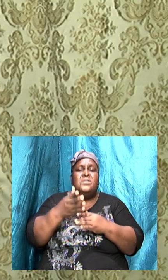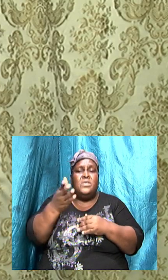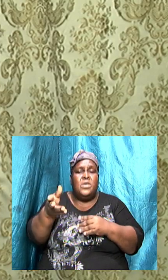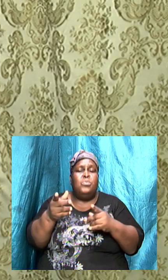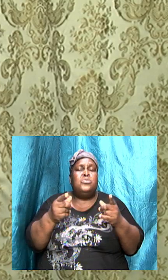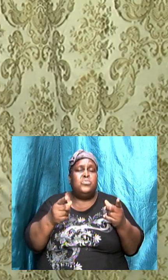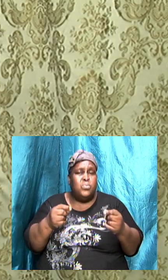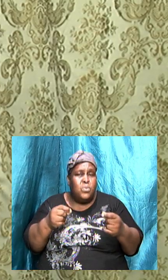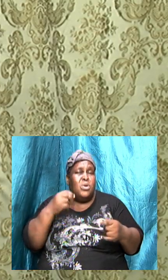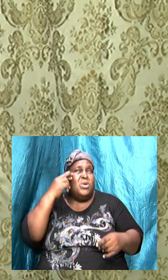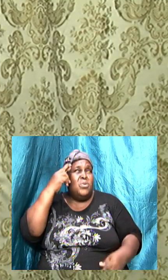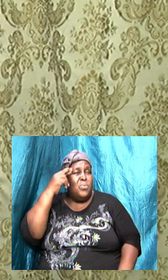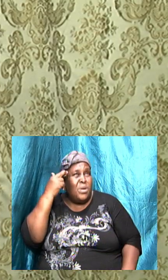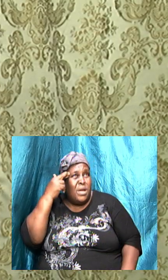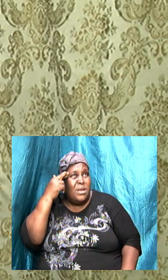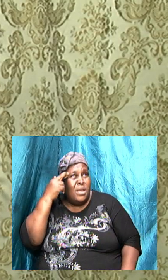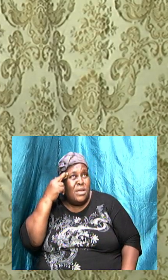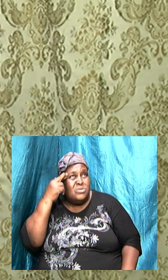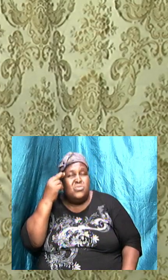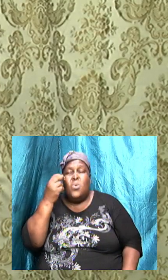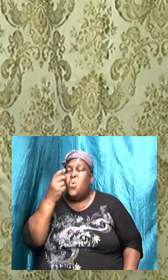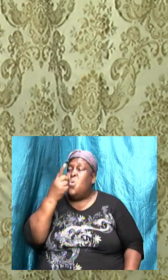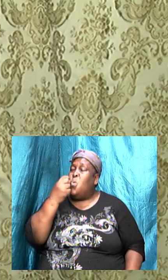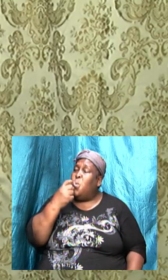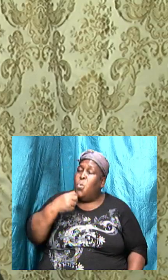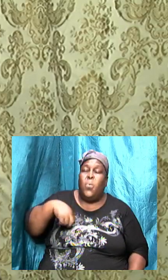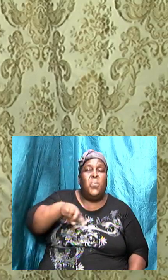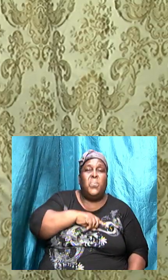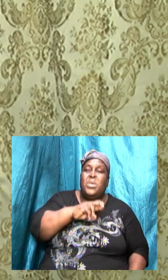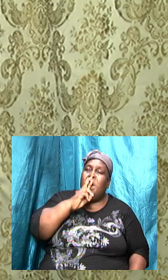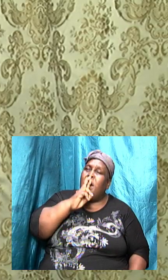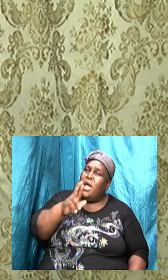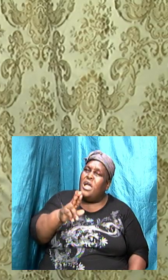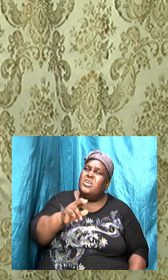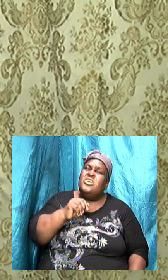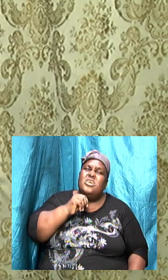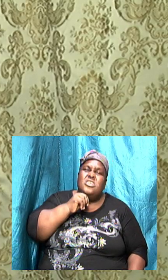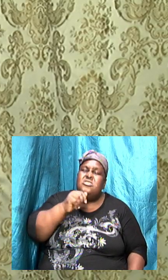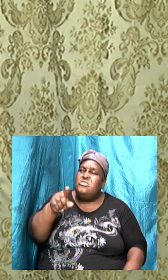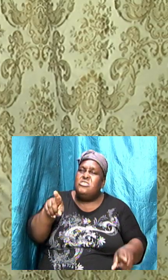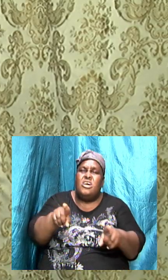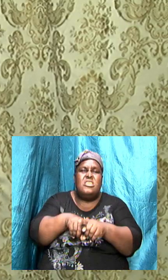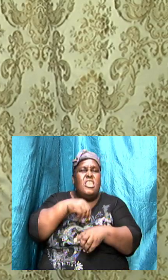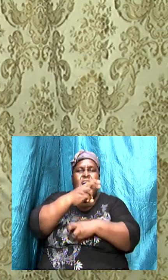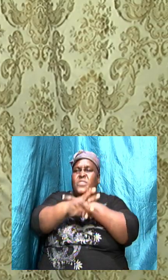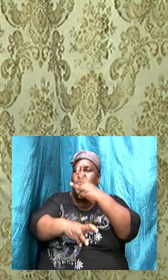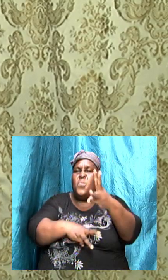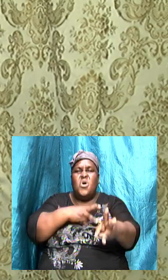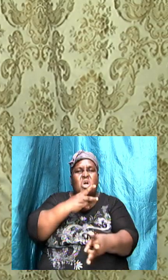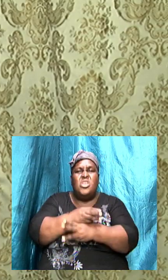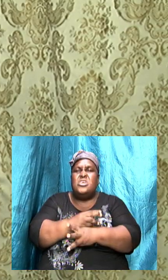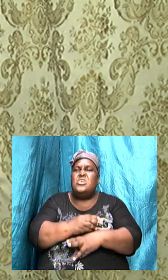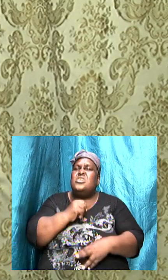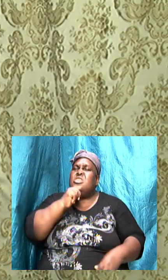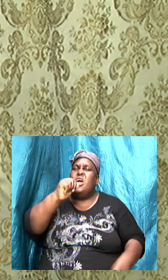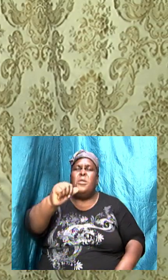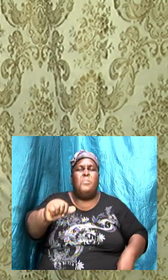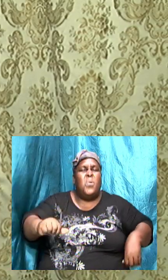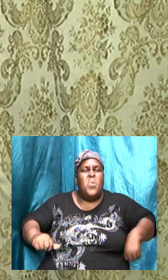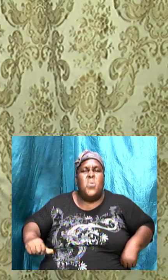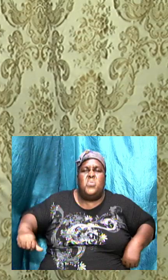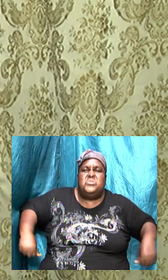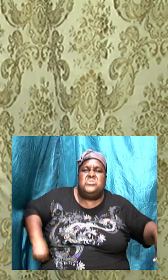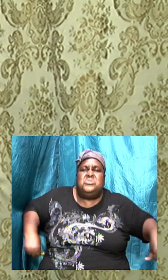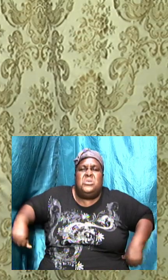and also recognize whose we are. We are not like the world, and we are not boasting on the world, but we are